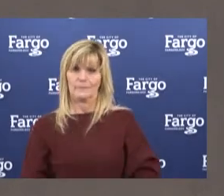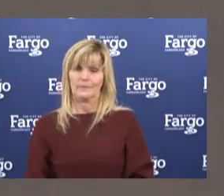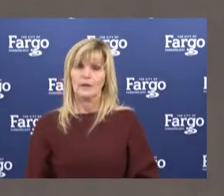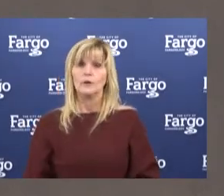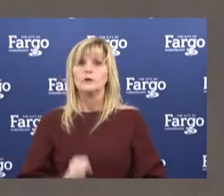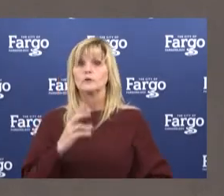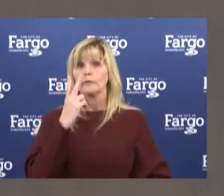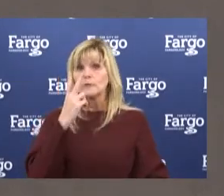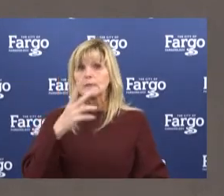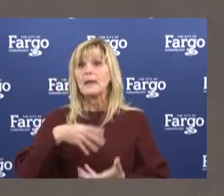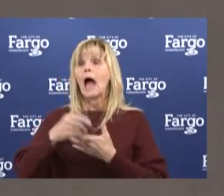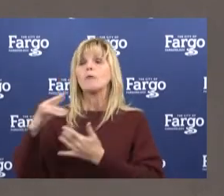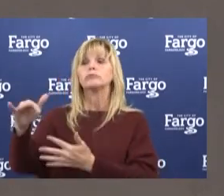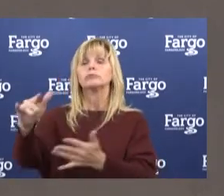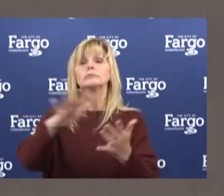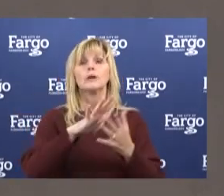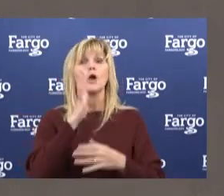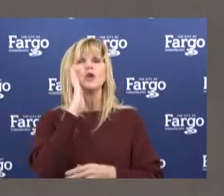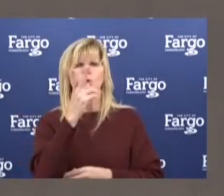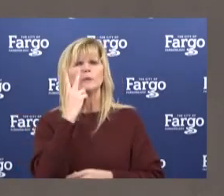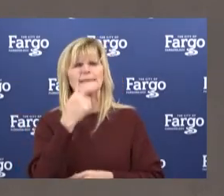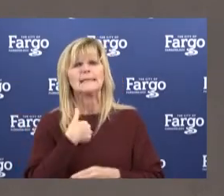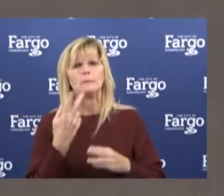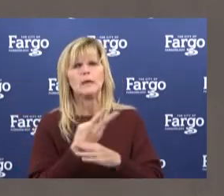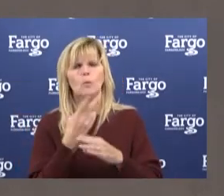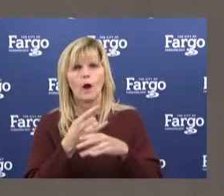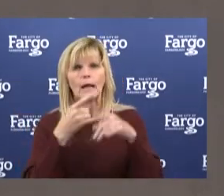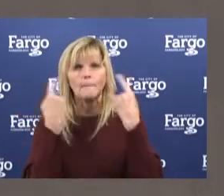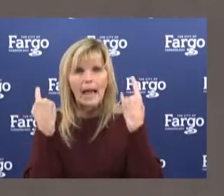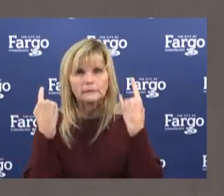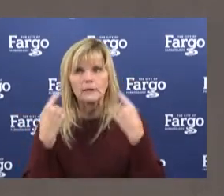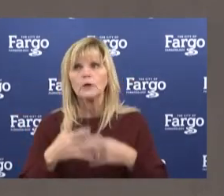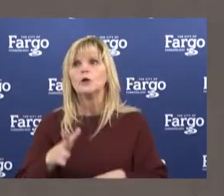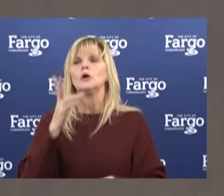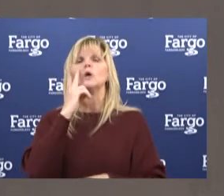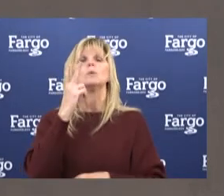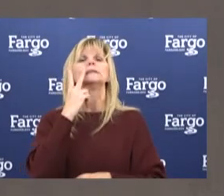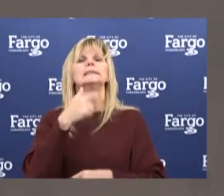So if you see me out in the public, you're going to see me in a mask. You're going to see me